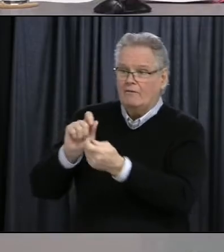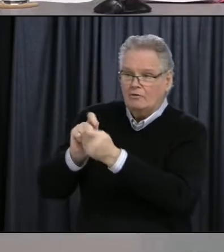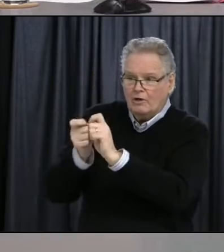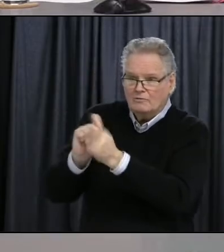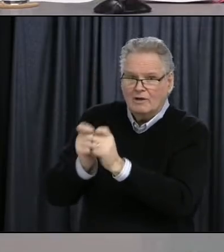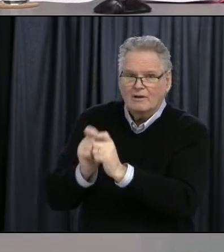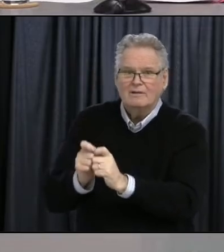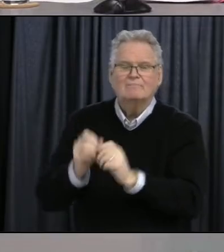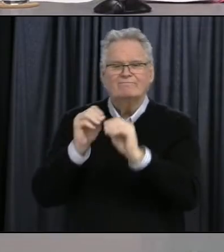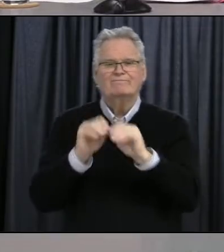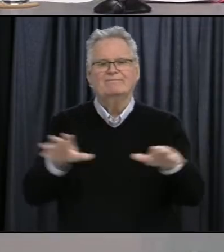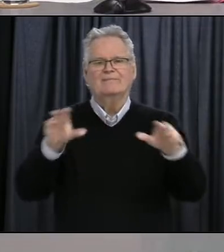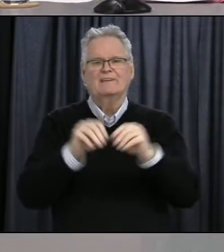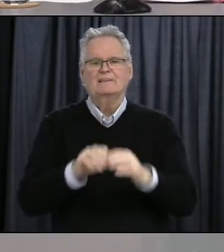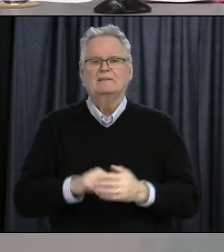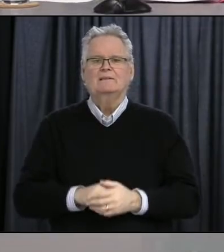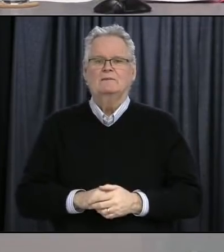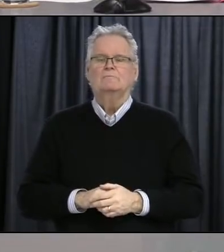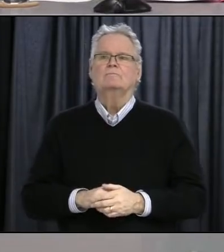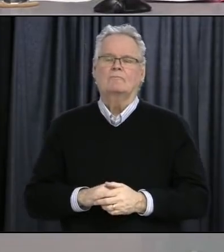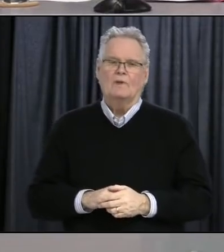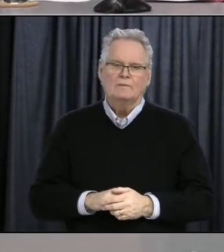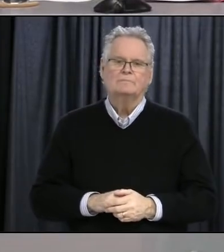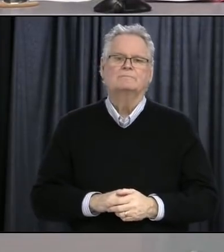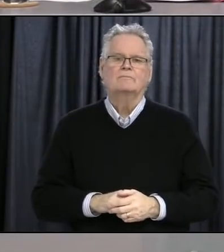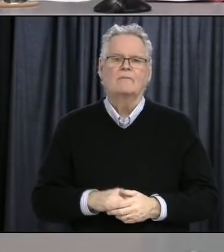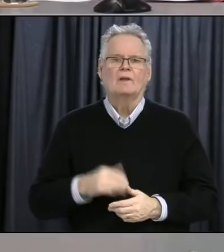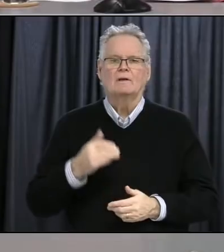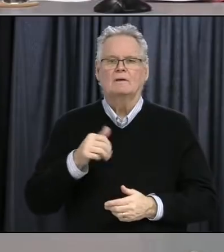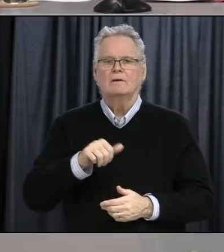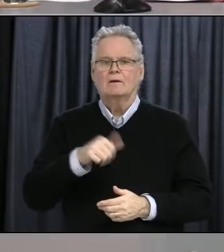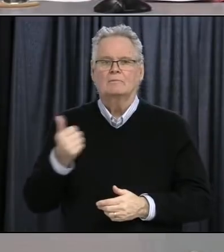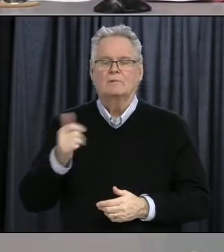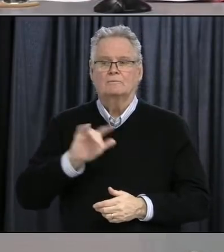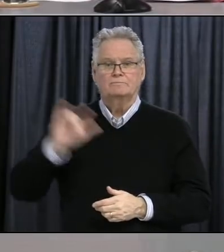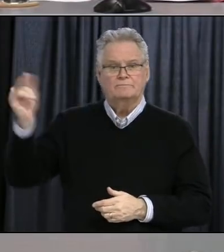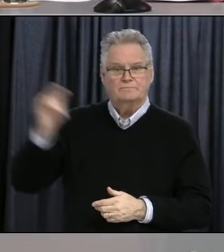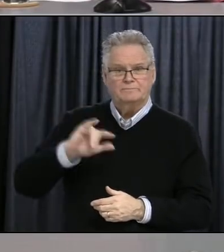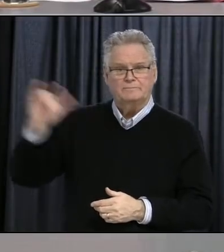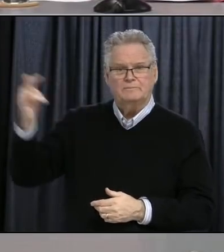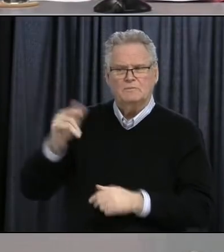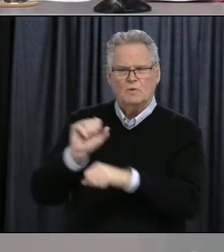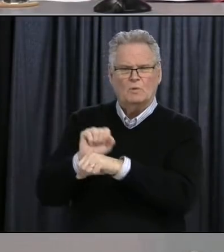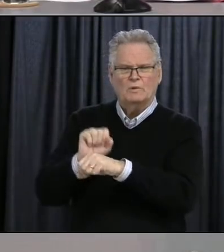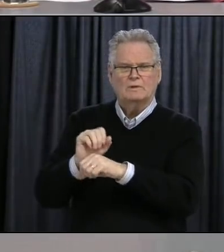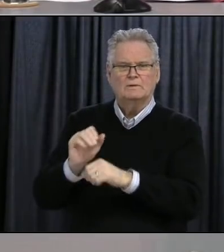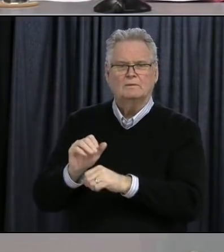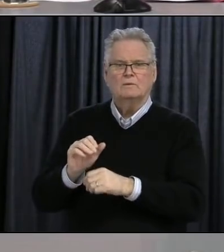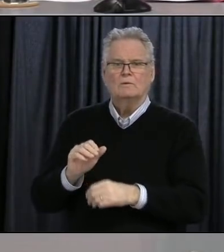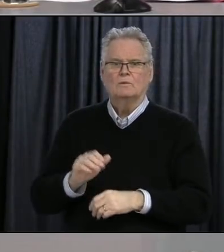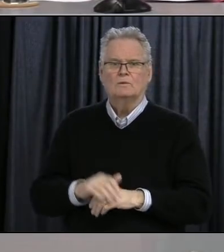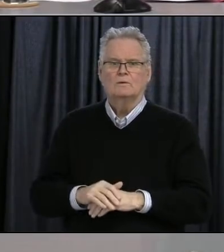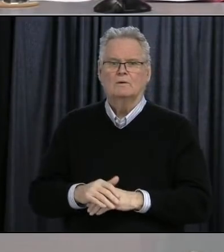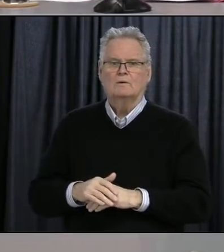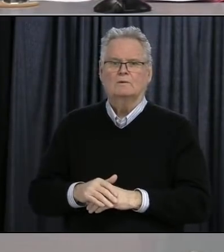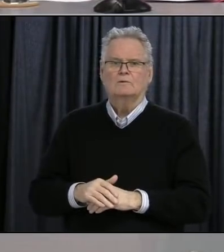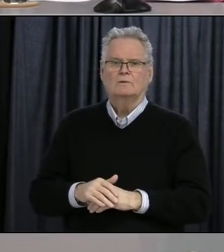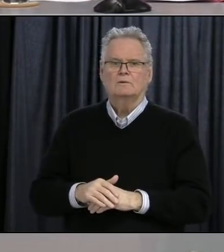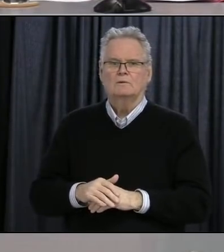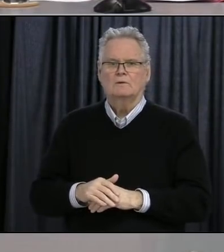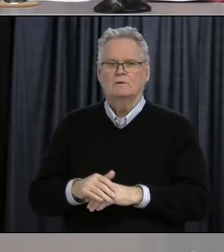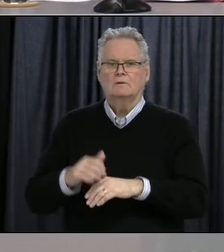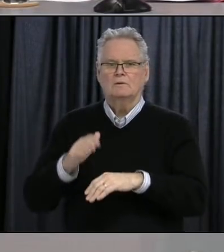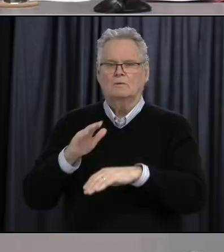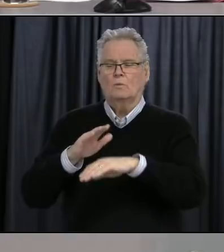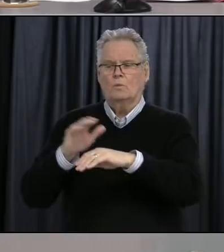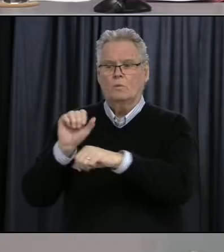There are rotational workers who work on ships on the Great Lakes. They never leave the ship. They're essentially kind of bubbled the whole month or so that they're working